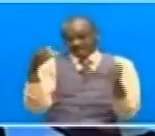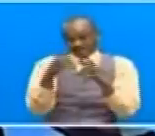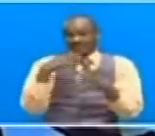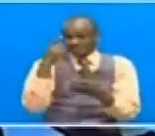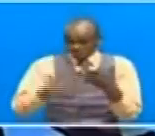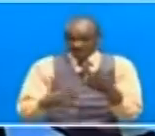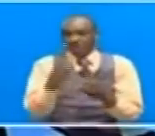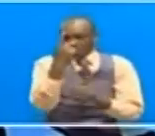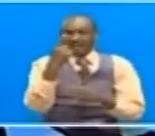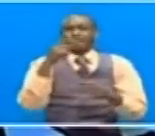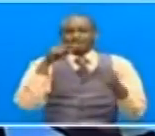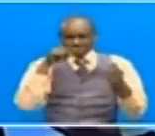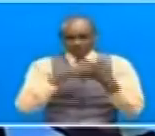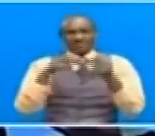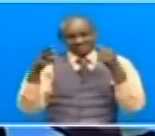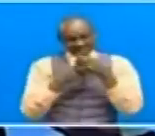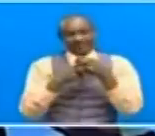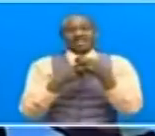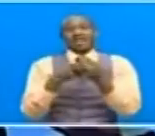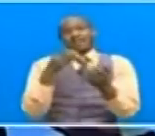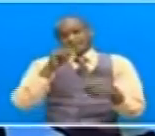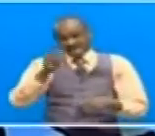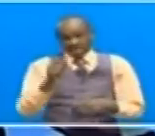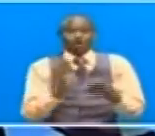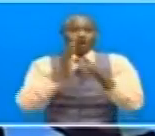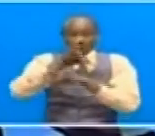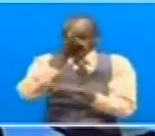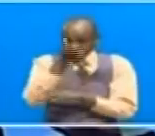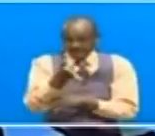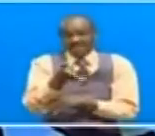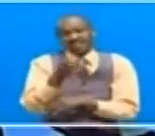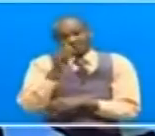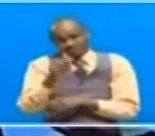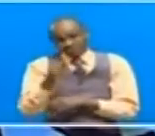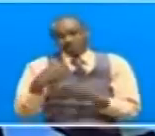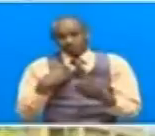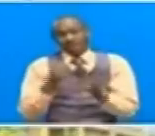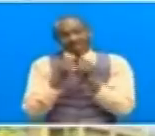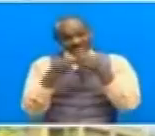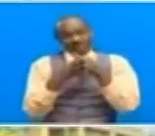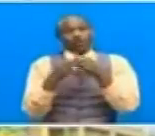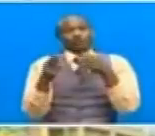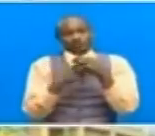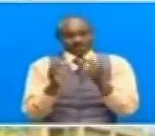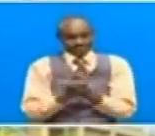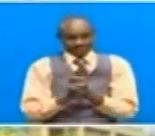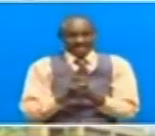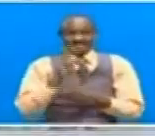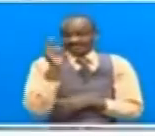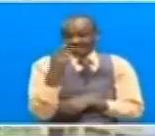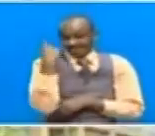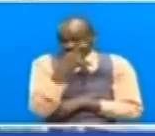of 1.7 million shillings to have most of the mall ready for reopening on the 18th of July. The second phase